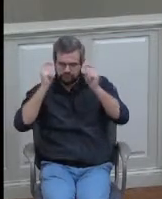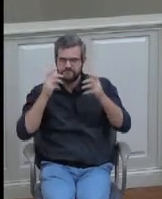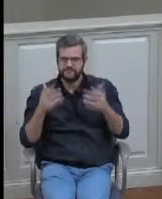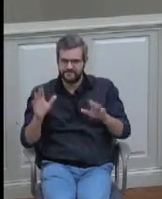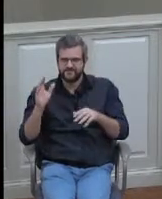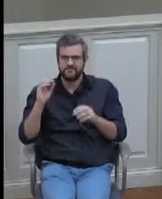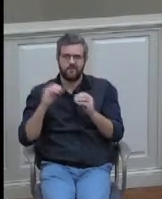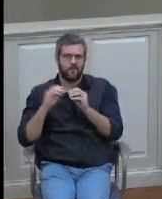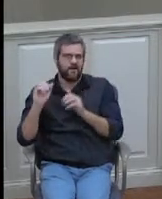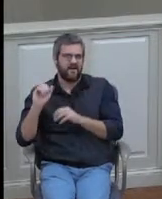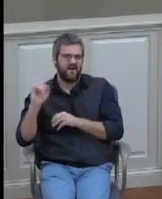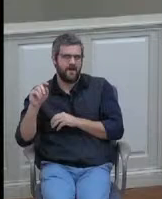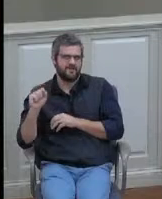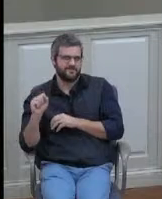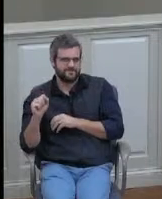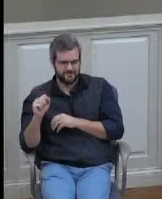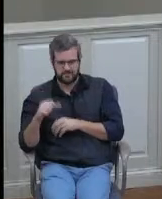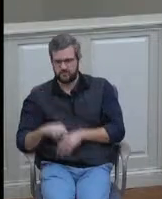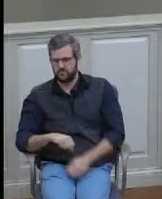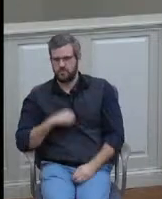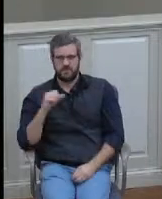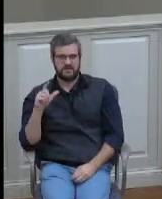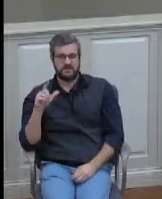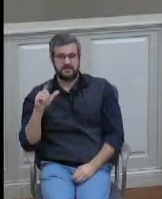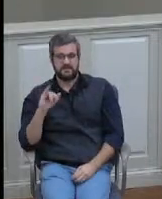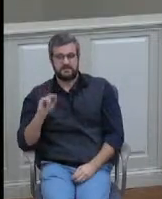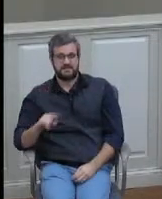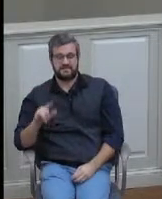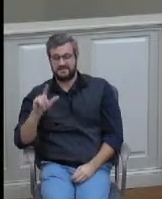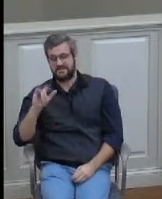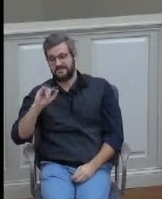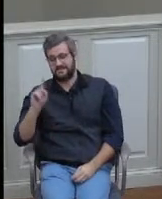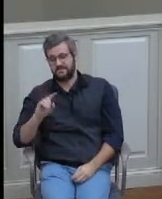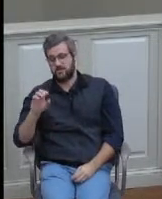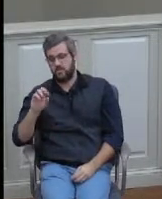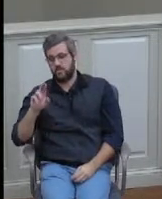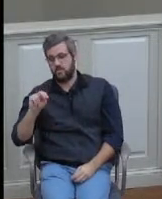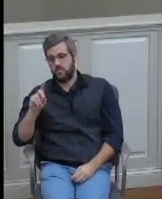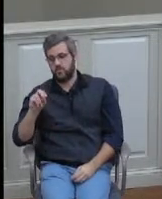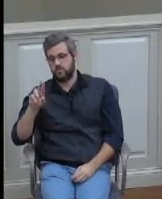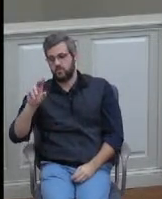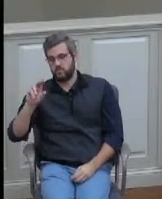with, but we're very proud that Liz Orndorff is the Arts Citizen of the Year.